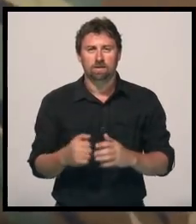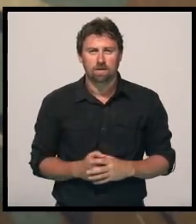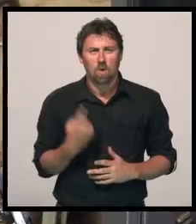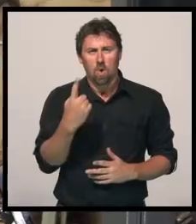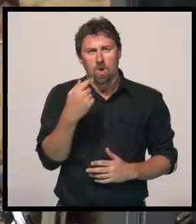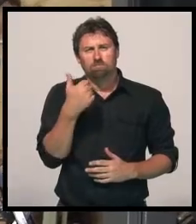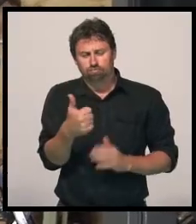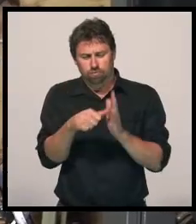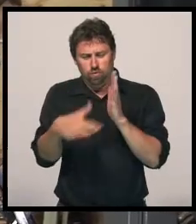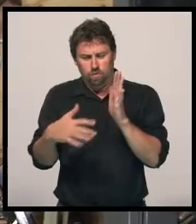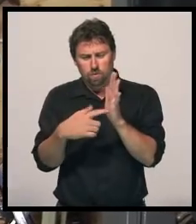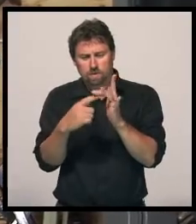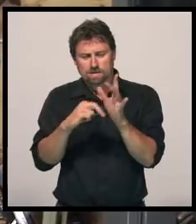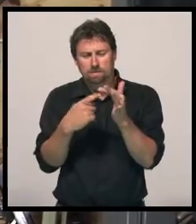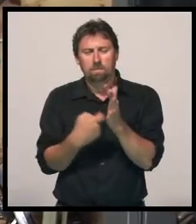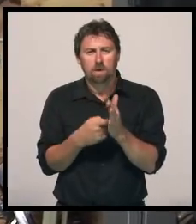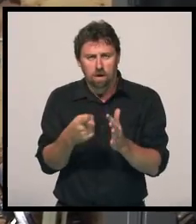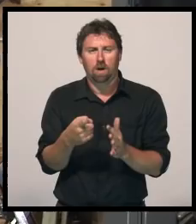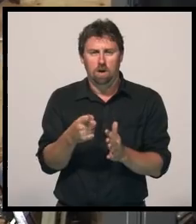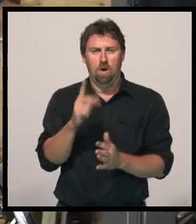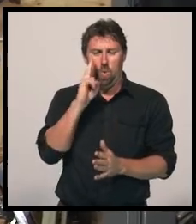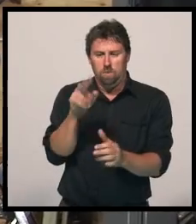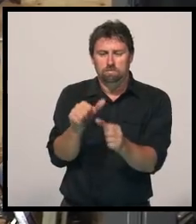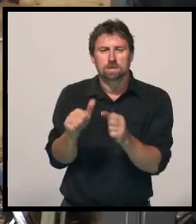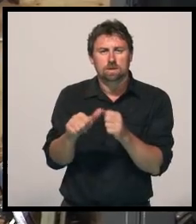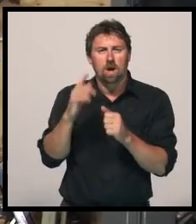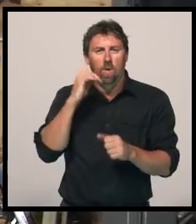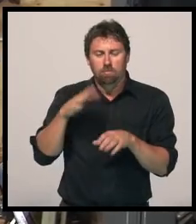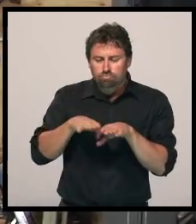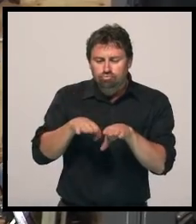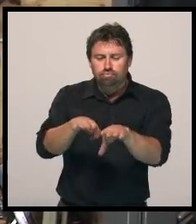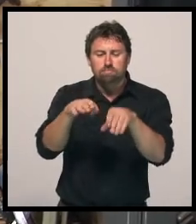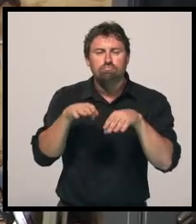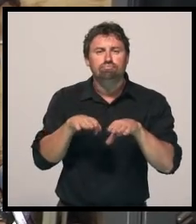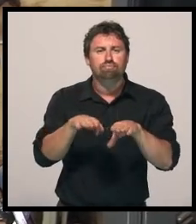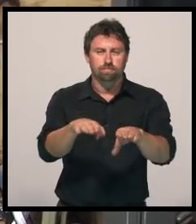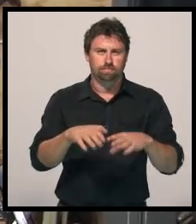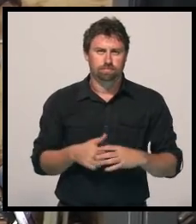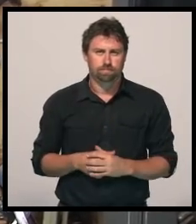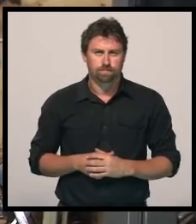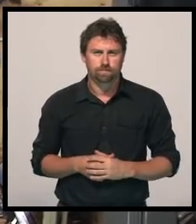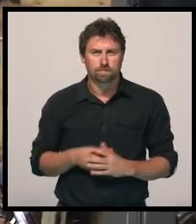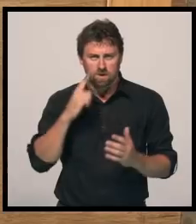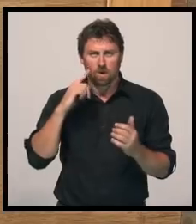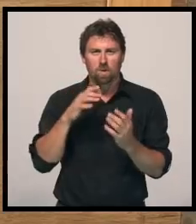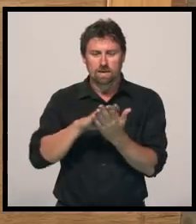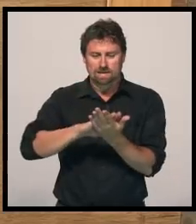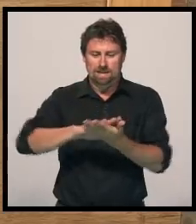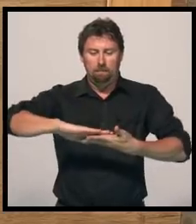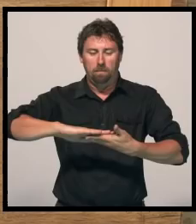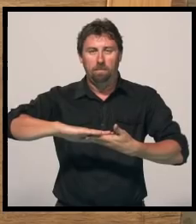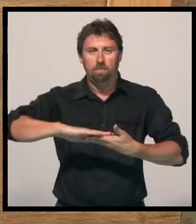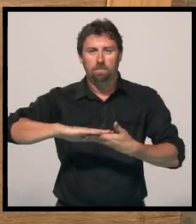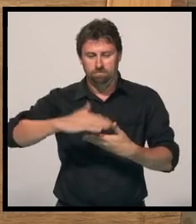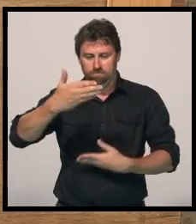especially in high figure timber, this gives you a much cleaner finish when you're machining. So in this case, I'll slipmatch it